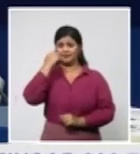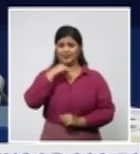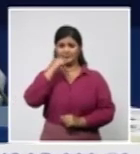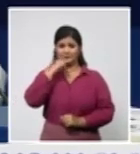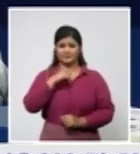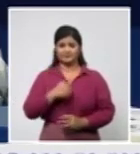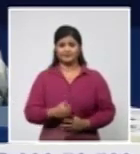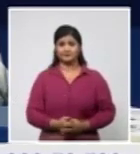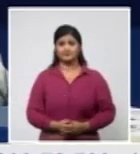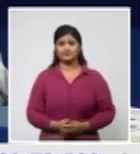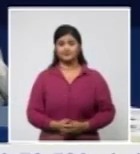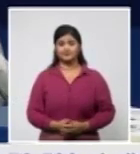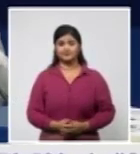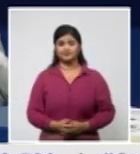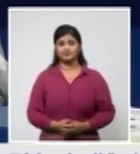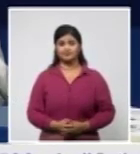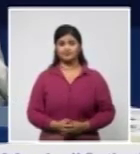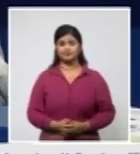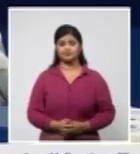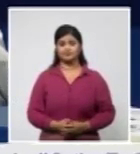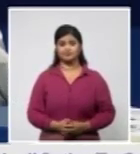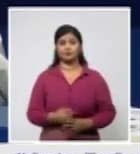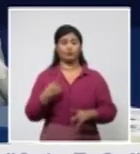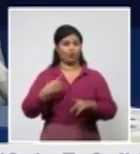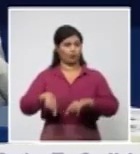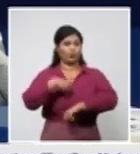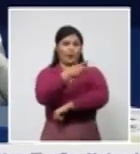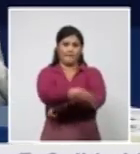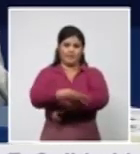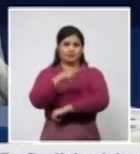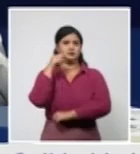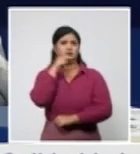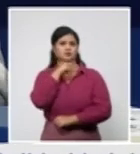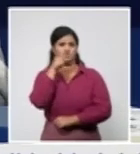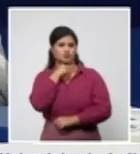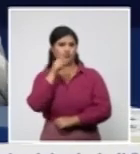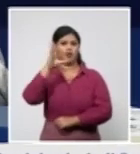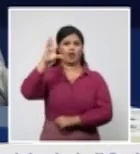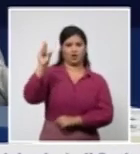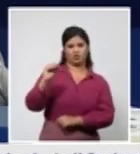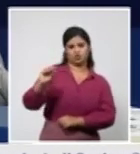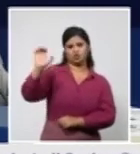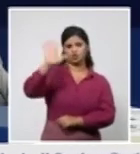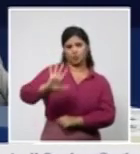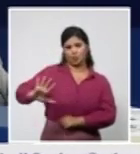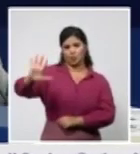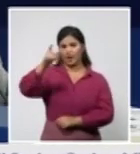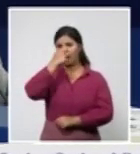the highest number of cases and, in some instances, the highest number of deaths.